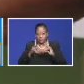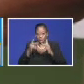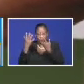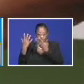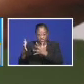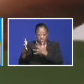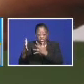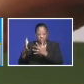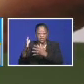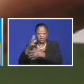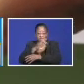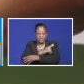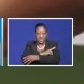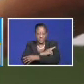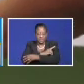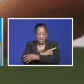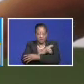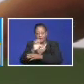vaccinated elsewhere,